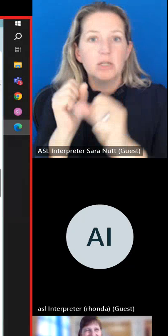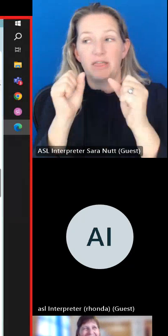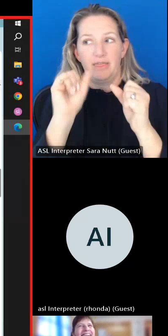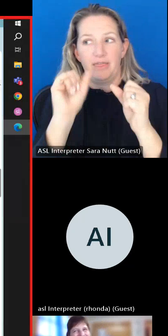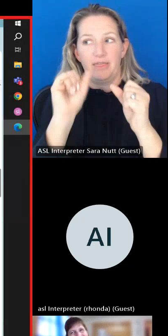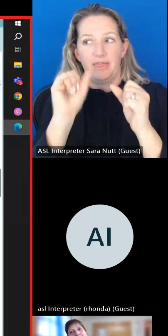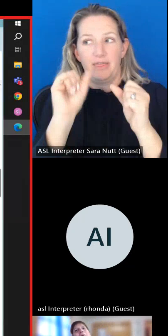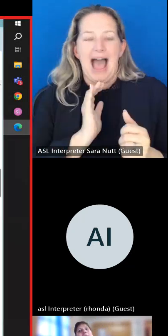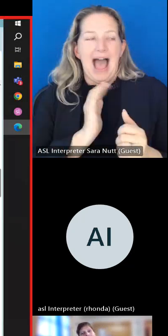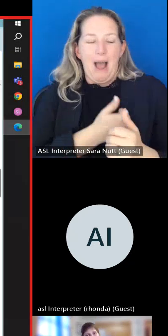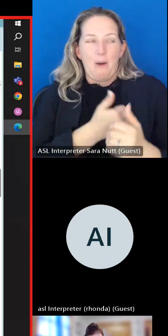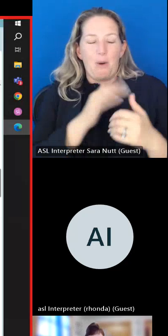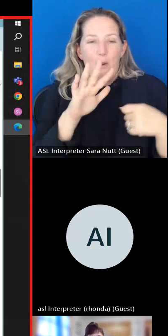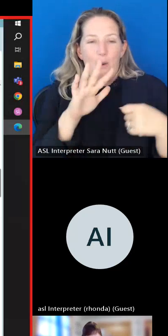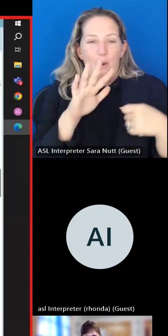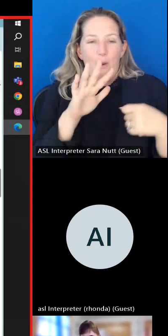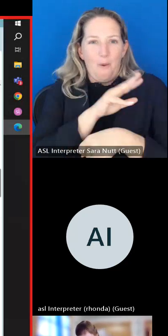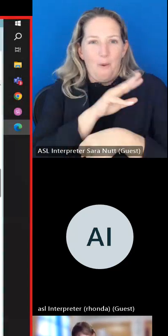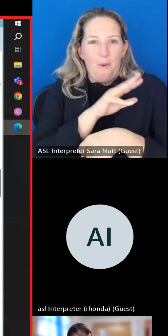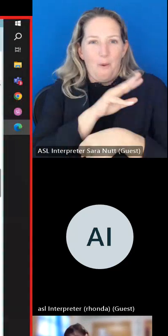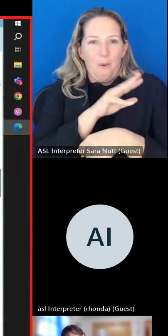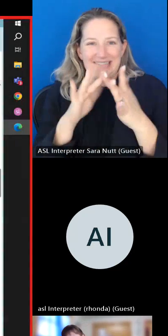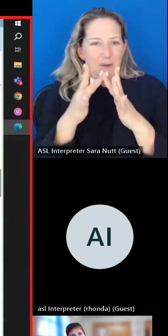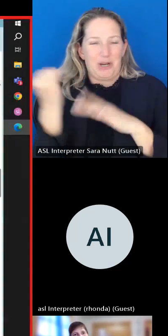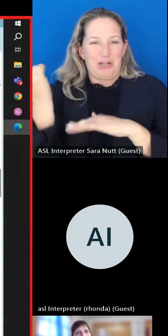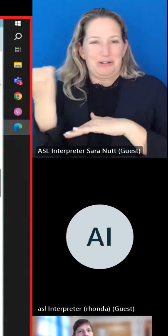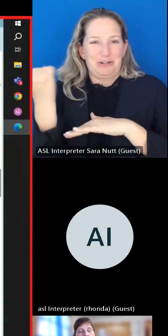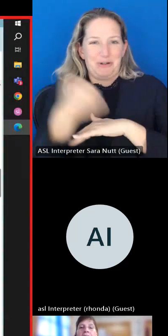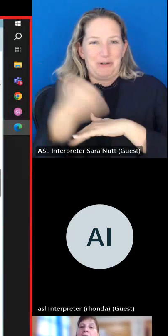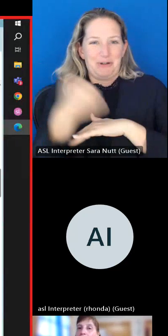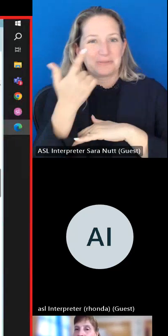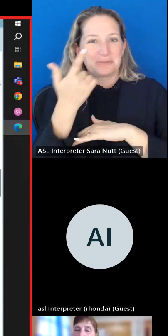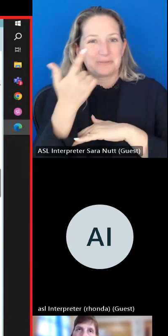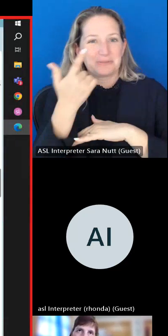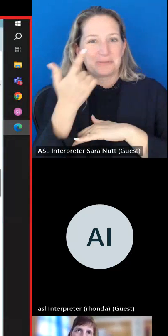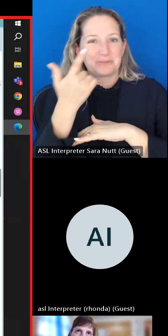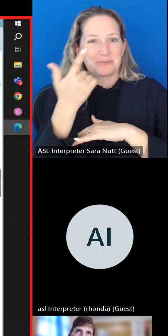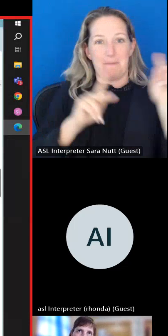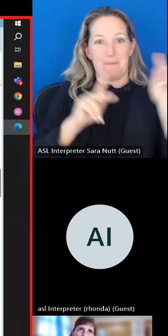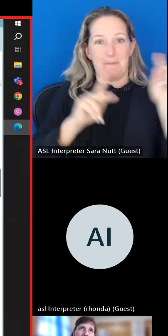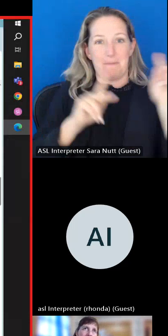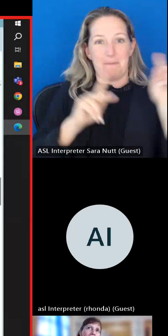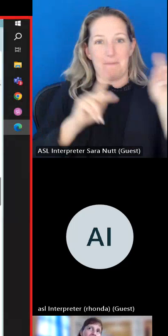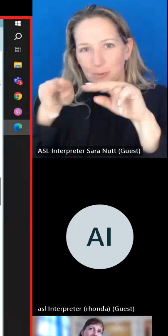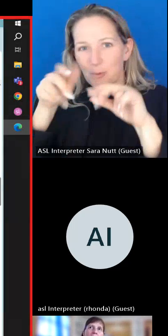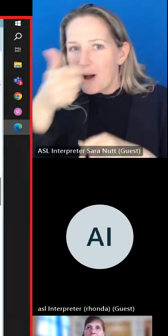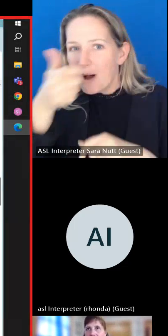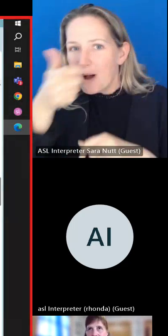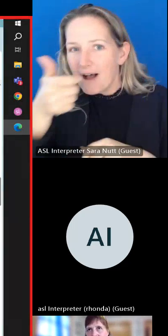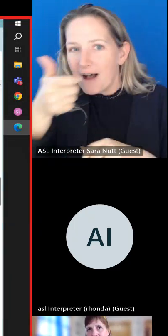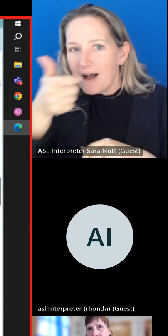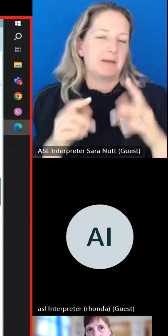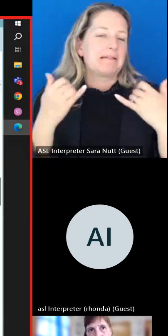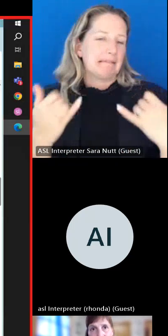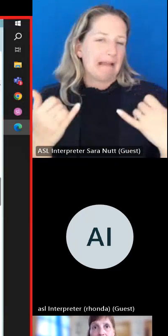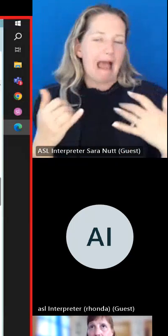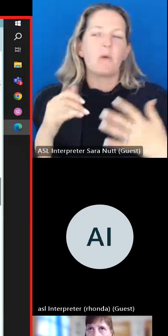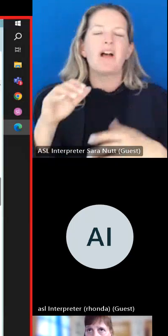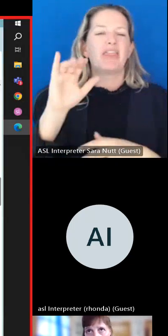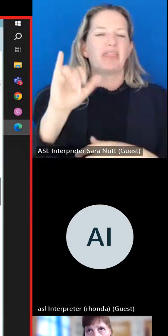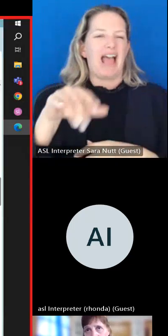network. But that's another story from another earlier time. Now the Eagle Cam is hosted by an outside